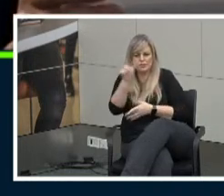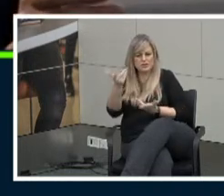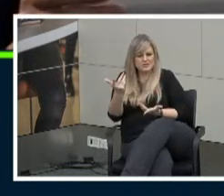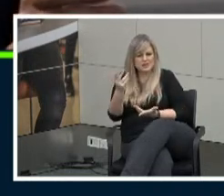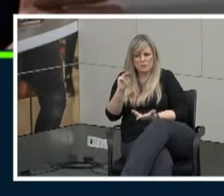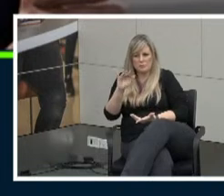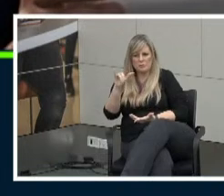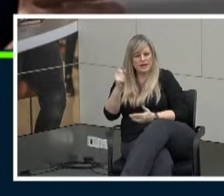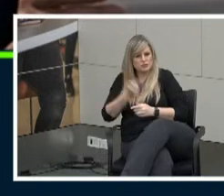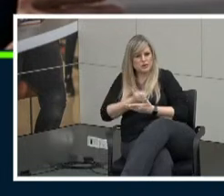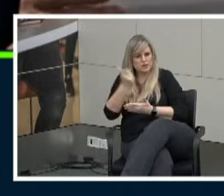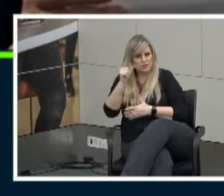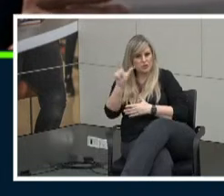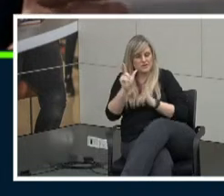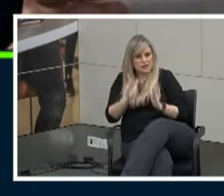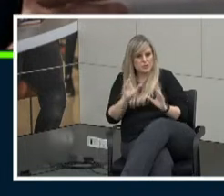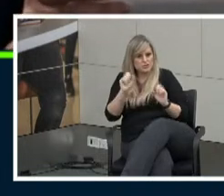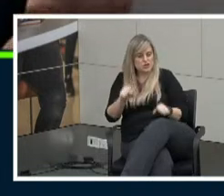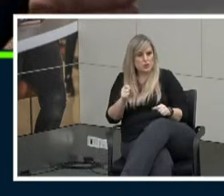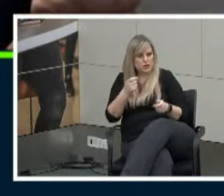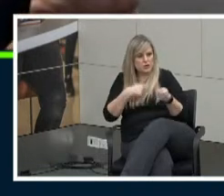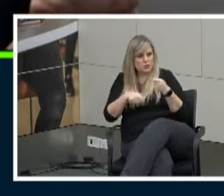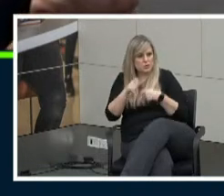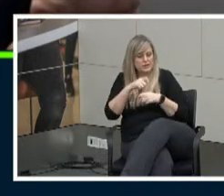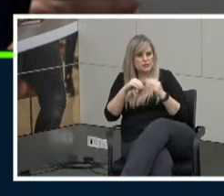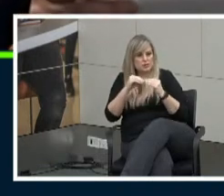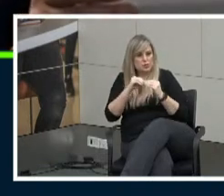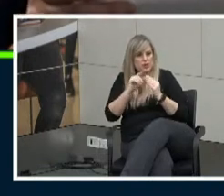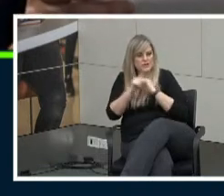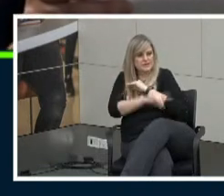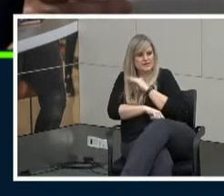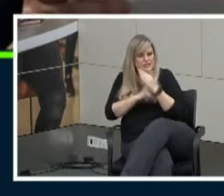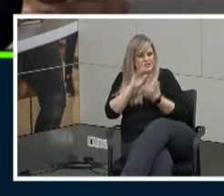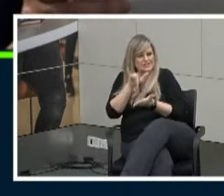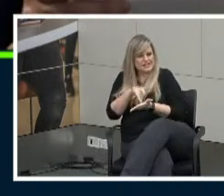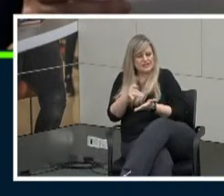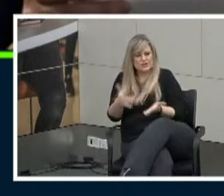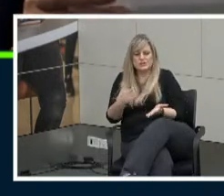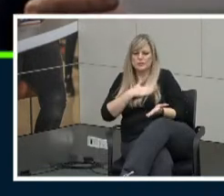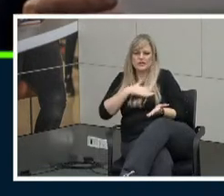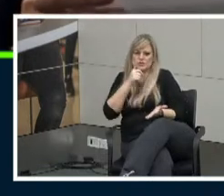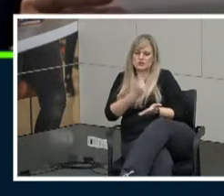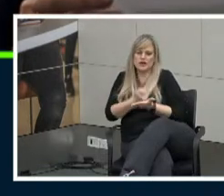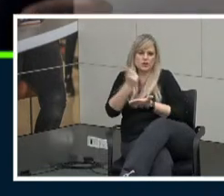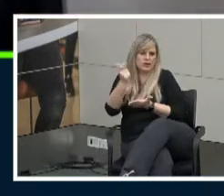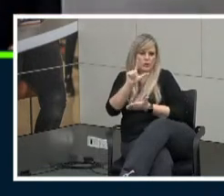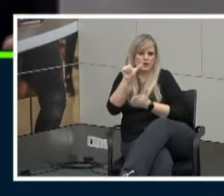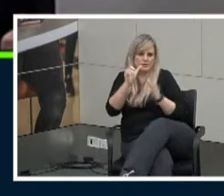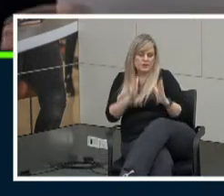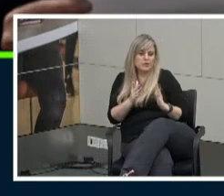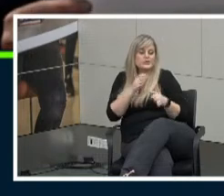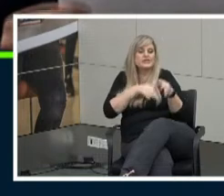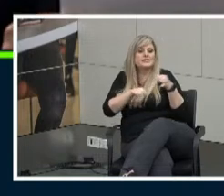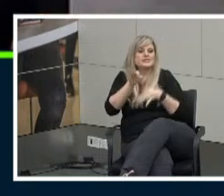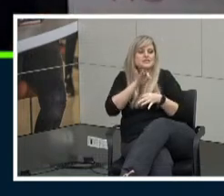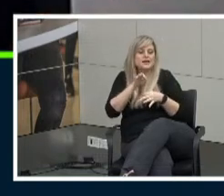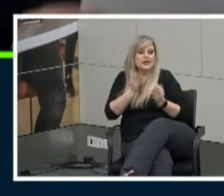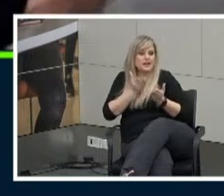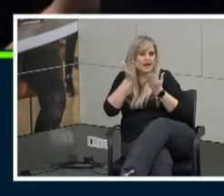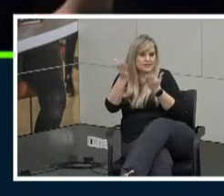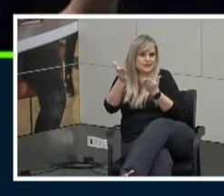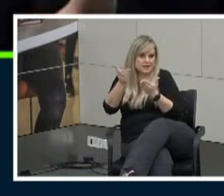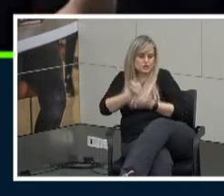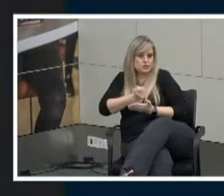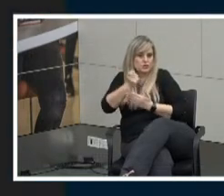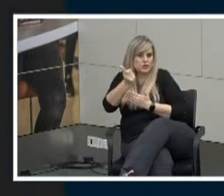librarians so he can make room for more team printers so our students please do not eliminate Librarians instead I suggest you eliminate